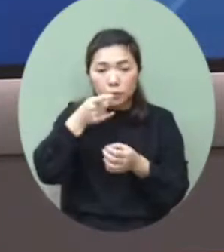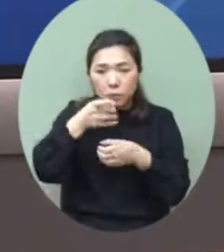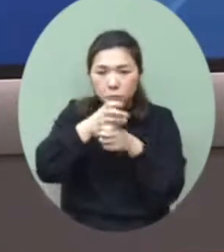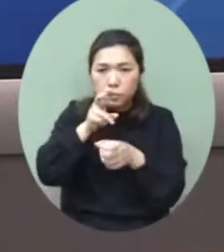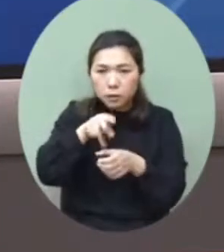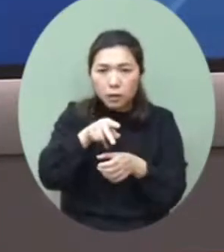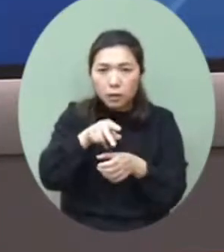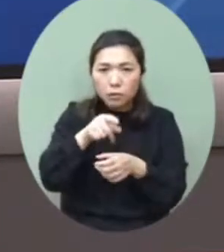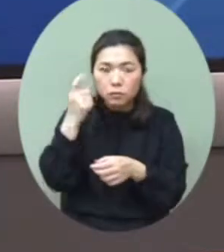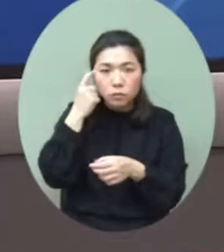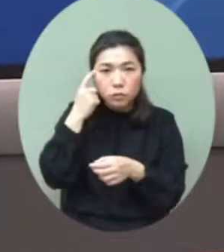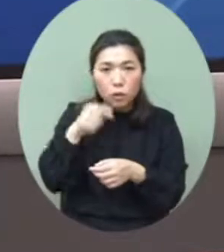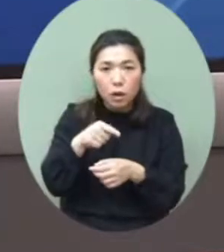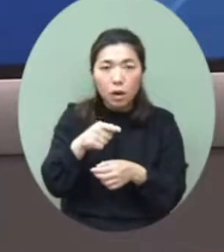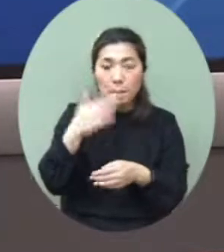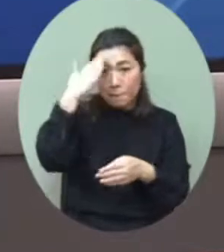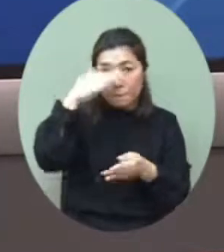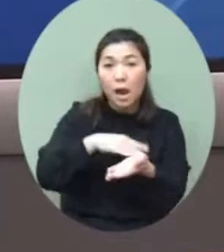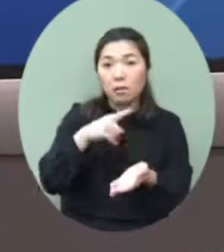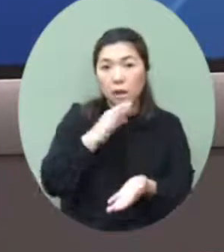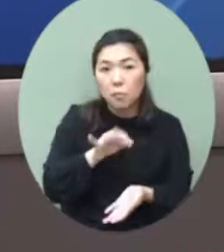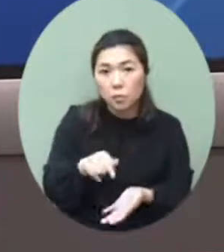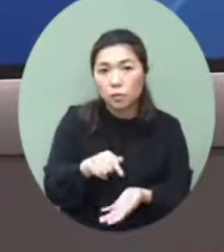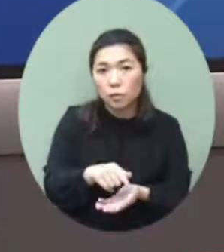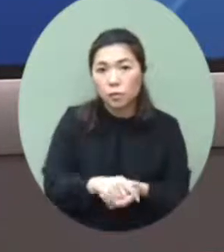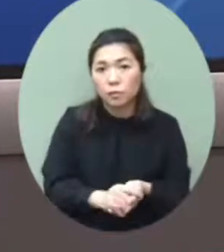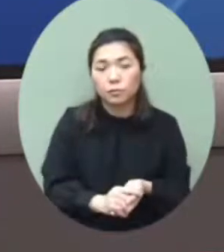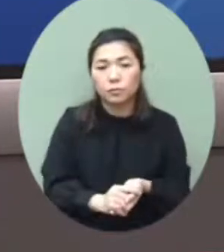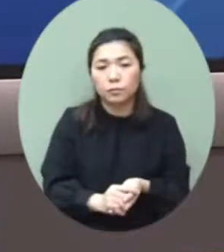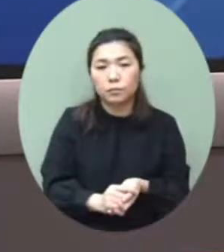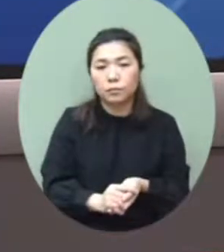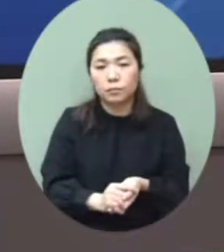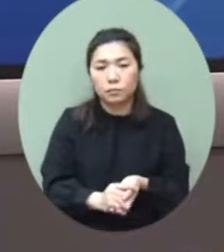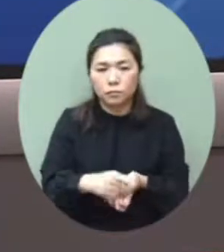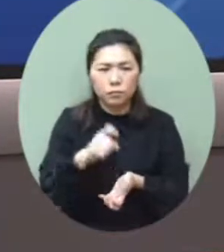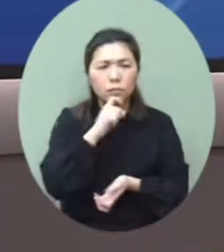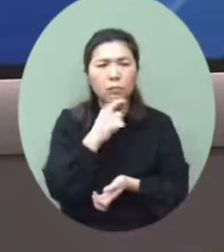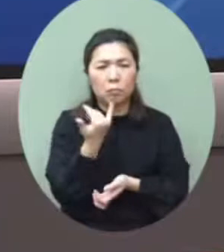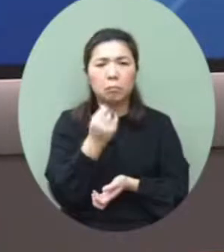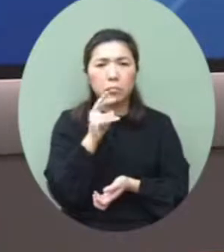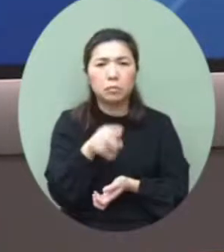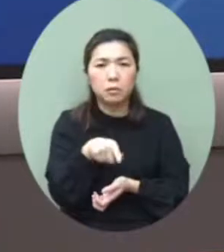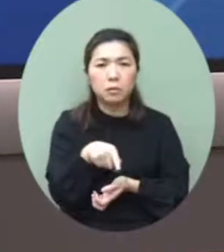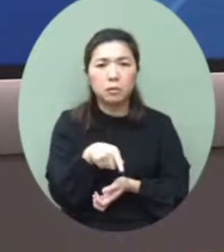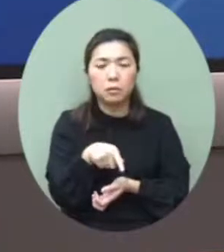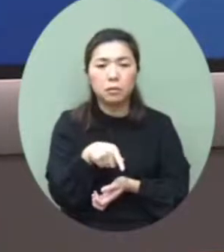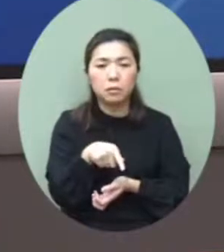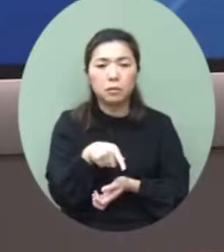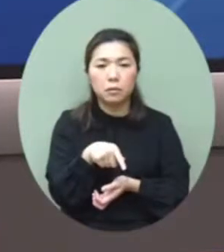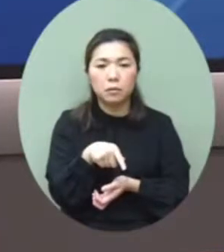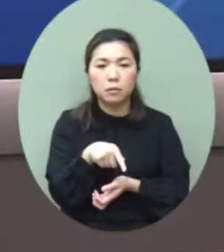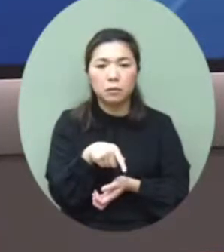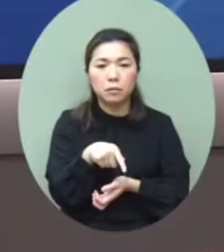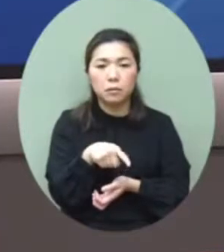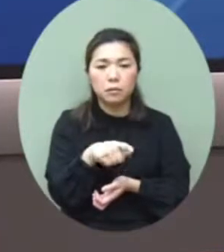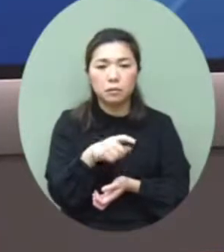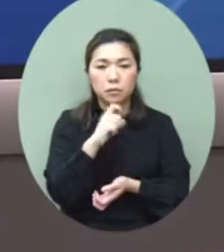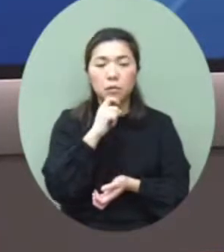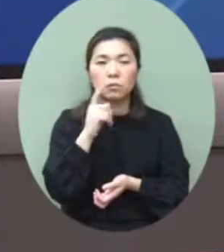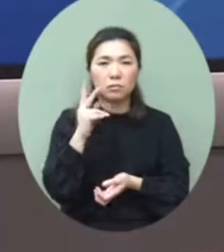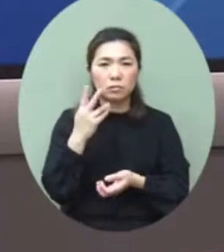and the they would be requested to